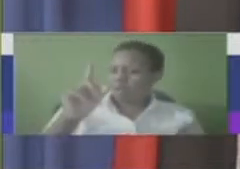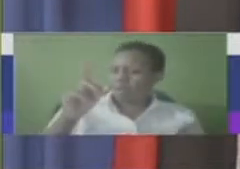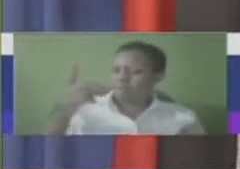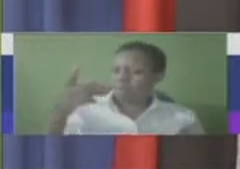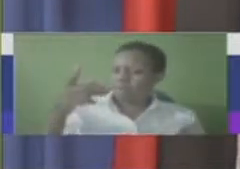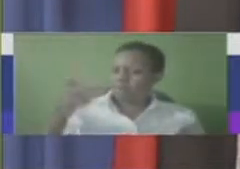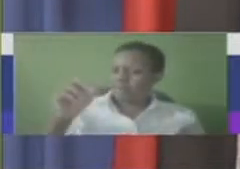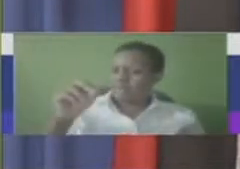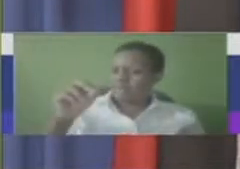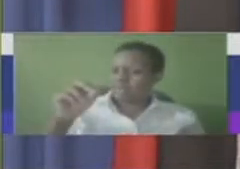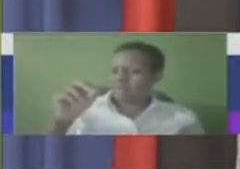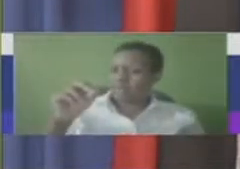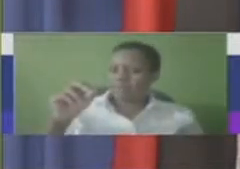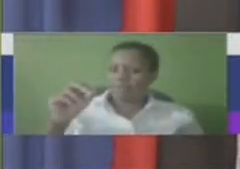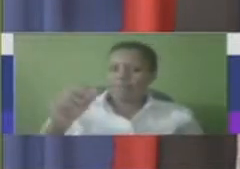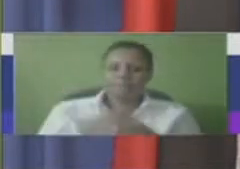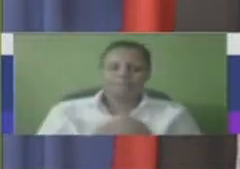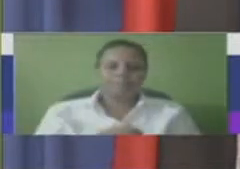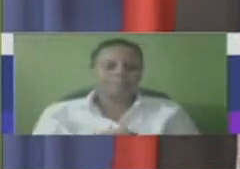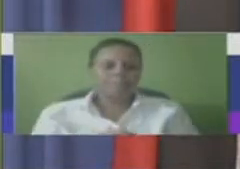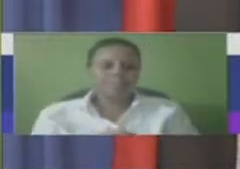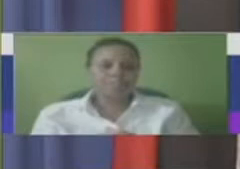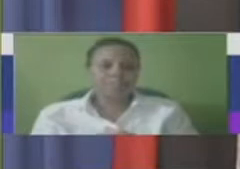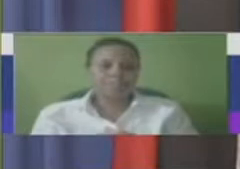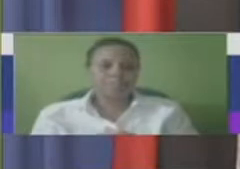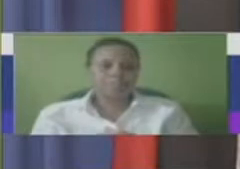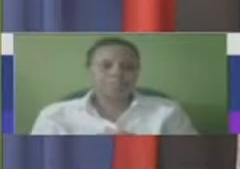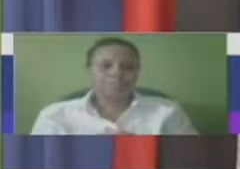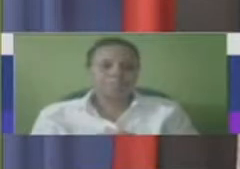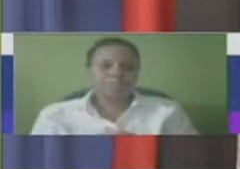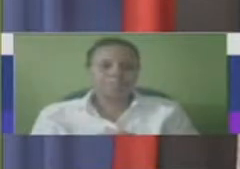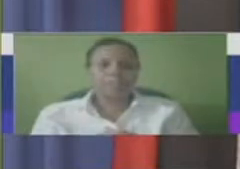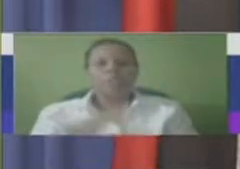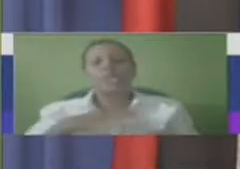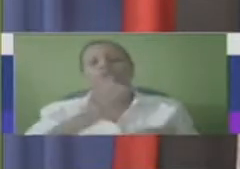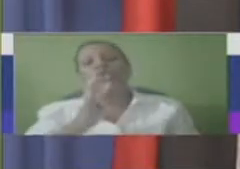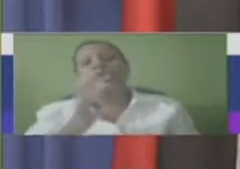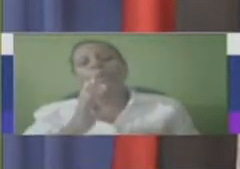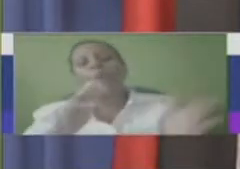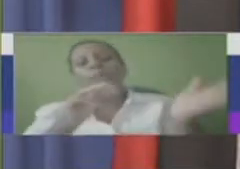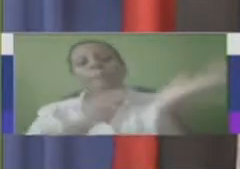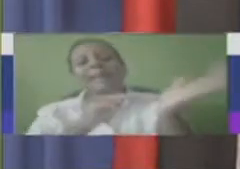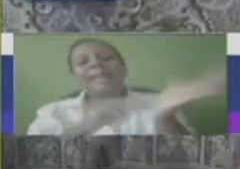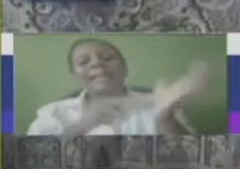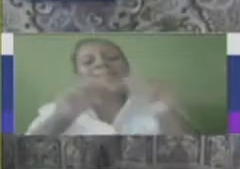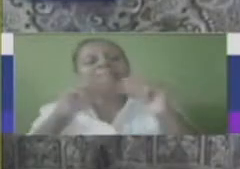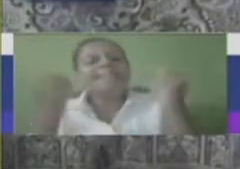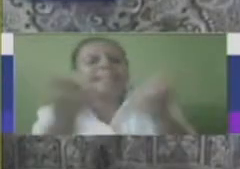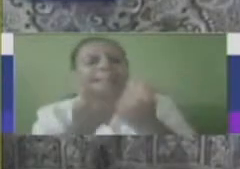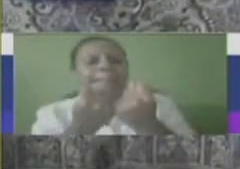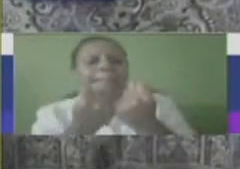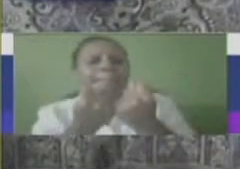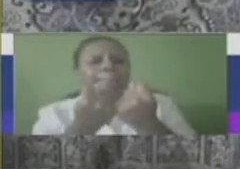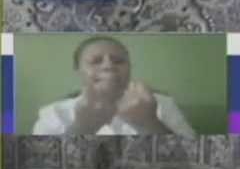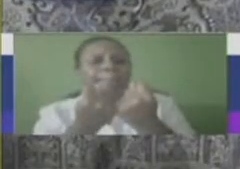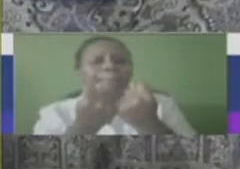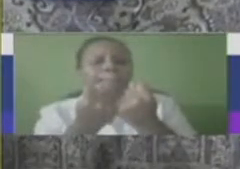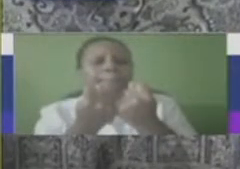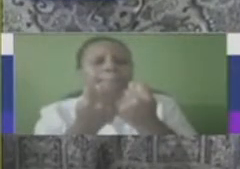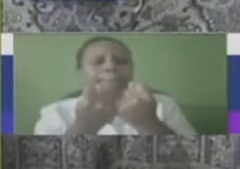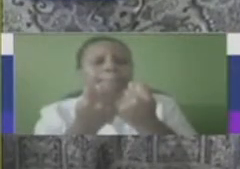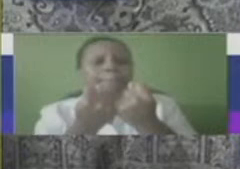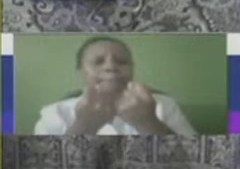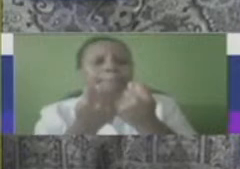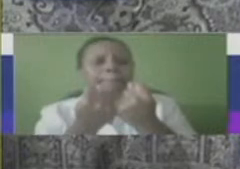I can get a question into the medical team. Dr. Trotman had said that after the signs of persons have contracted the virus after